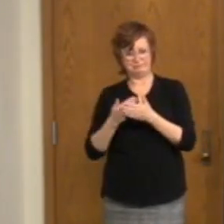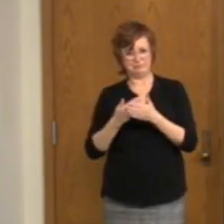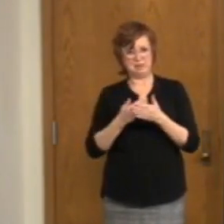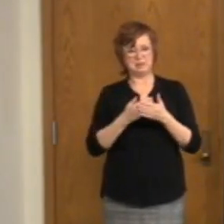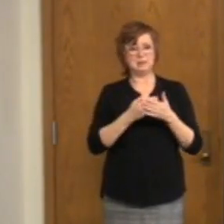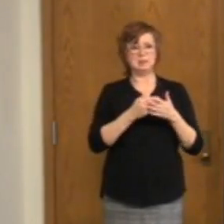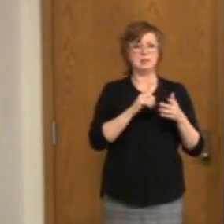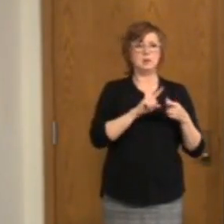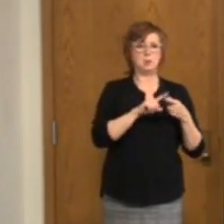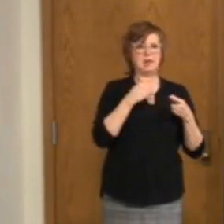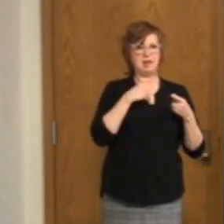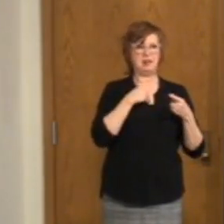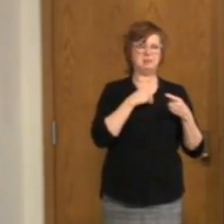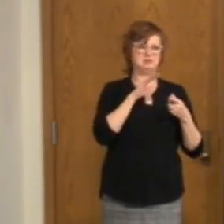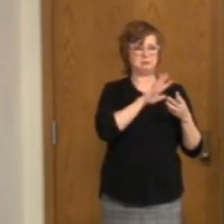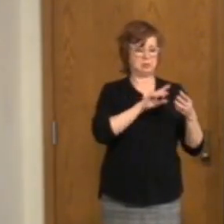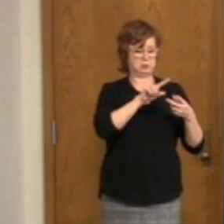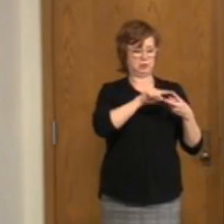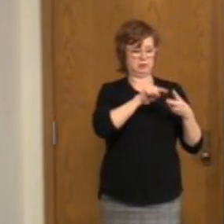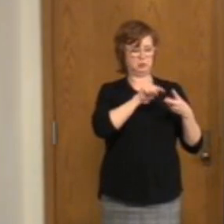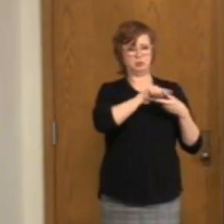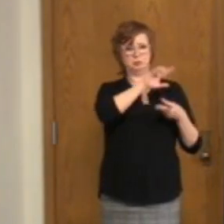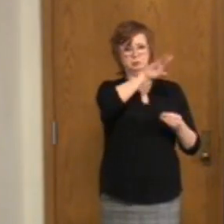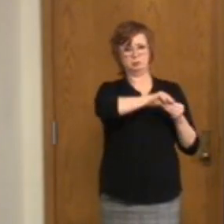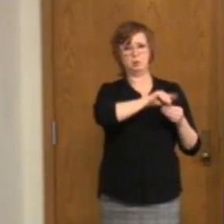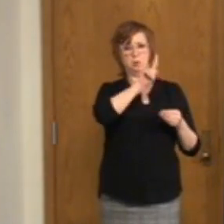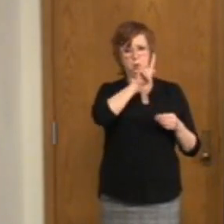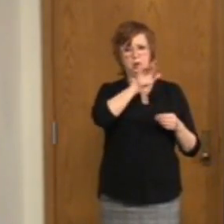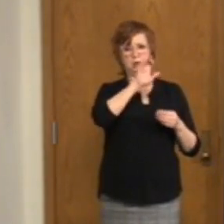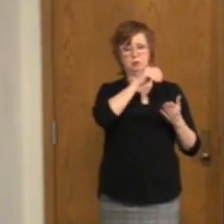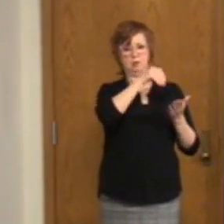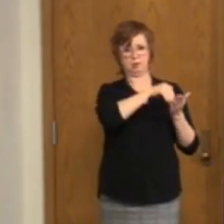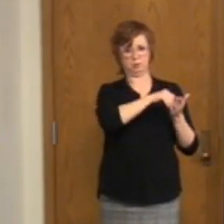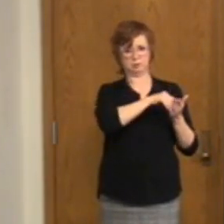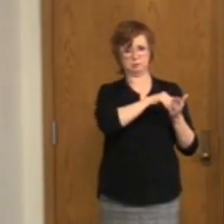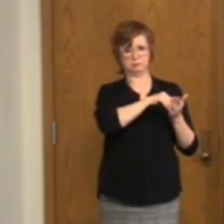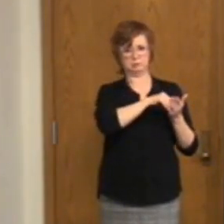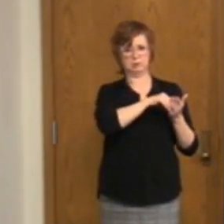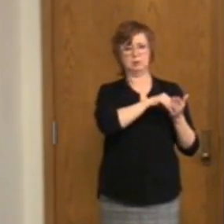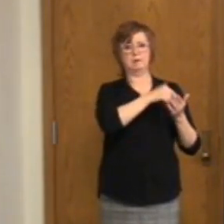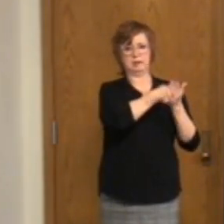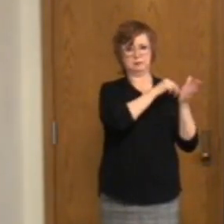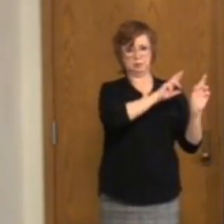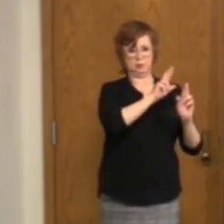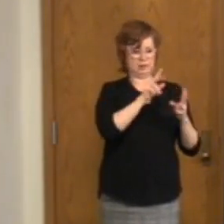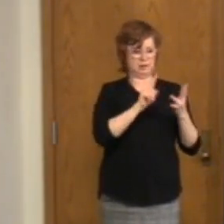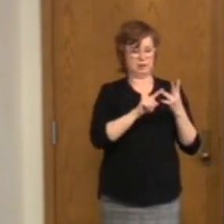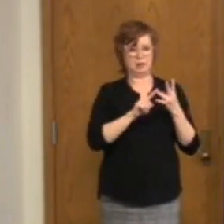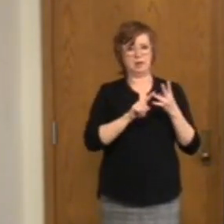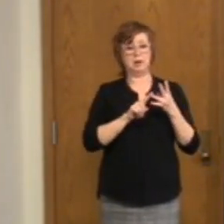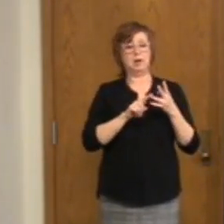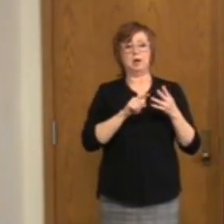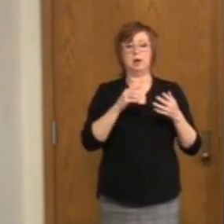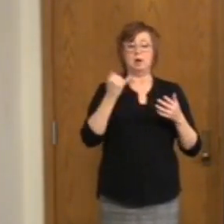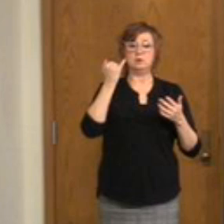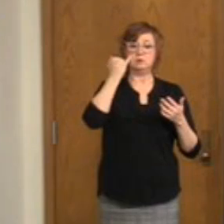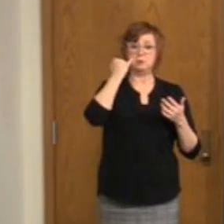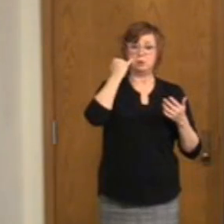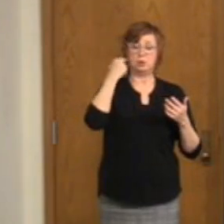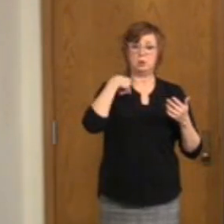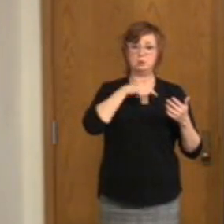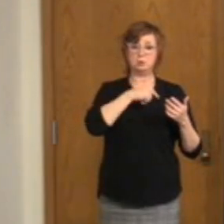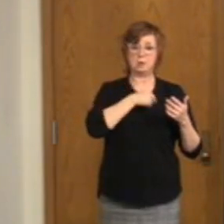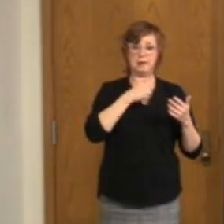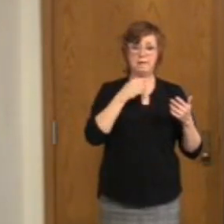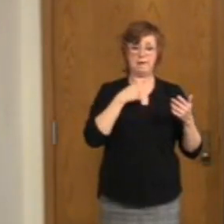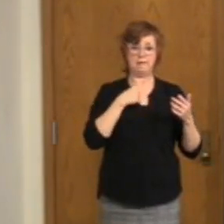if we can move to one dose and push back the second dose, then every month we're doing, a 10-year age group and